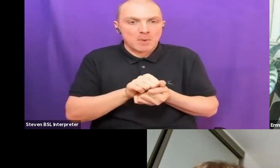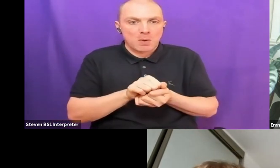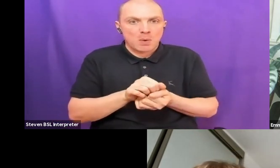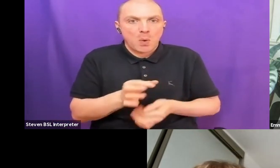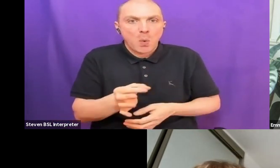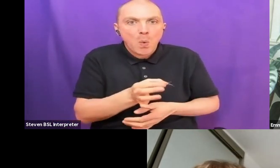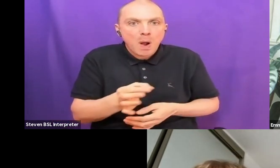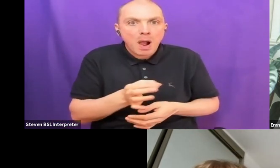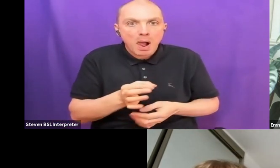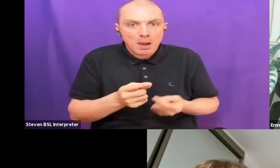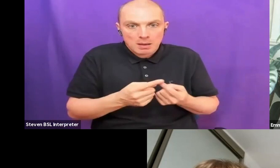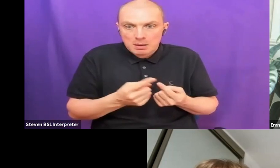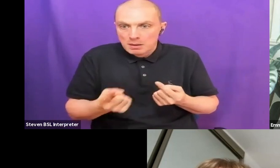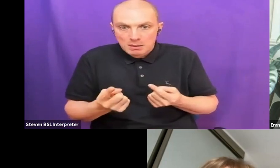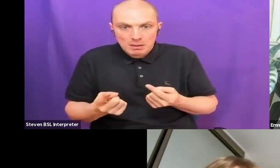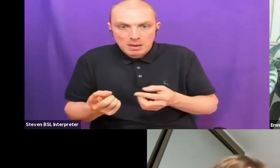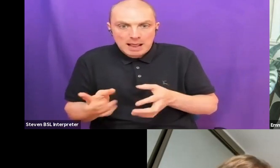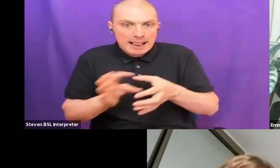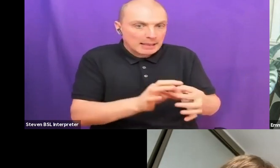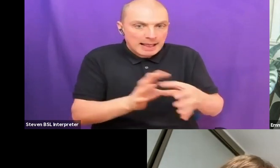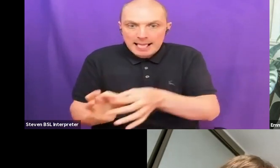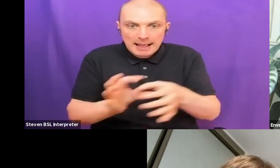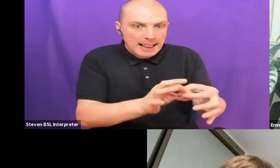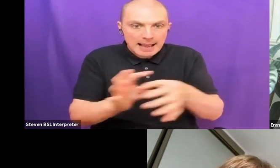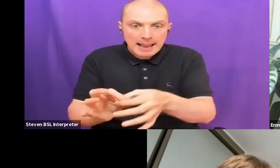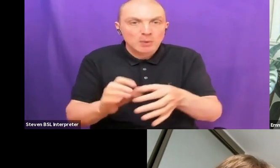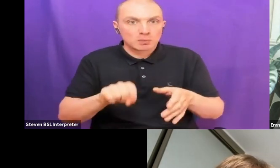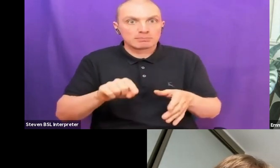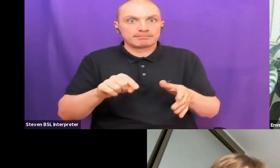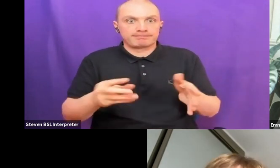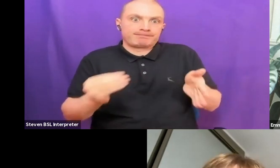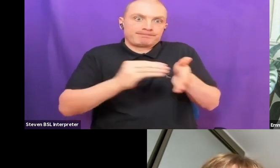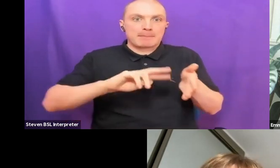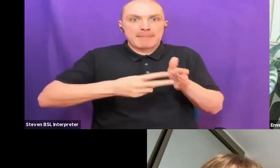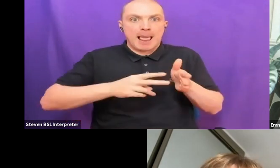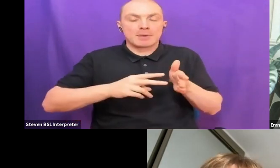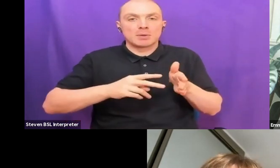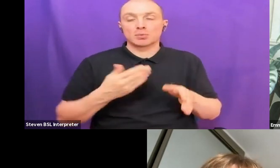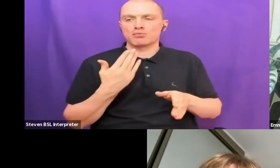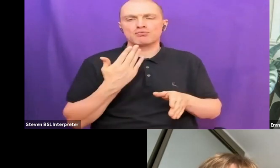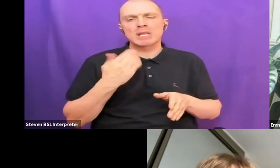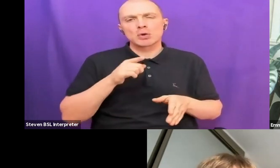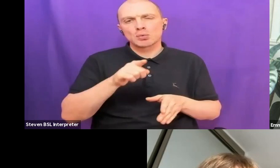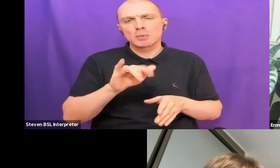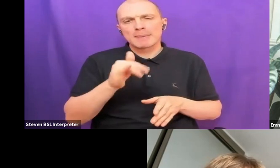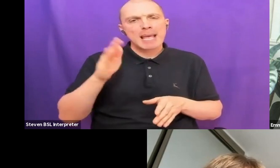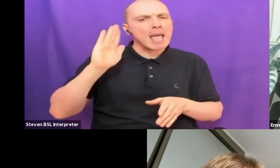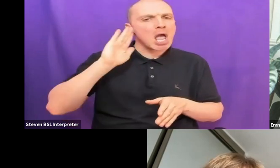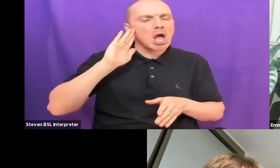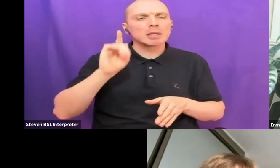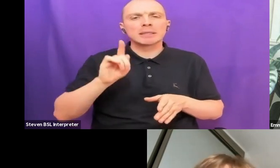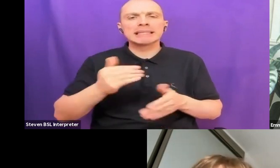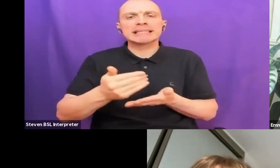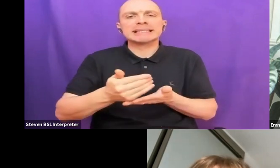that strategic programme. A little bit ago in Ardrossan, some of you may have been familiar with the Save Our Ferry